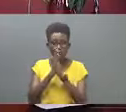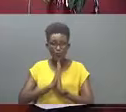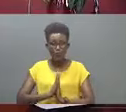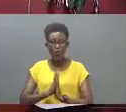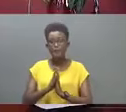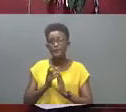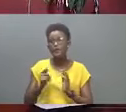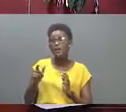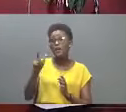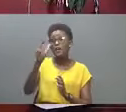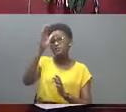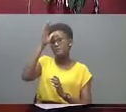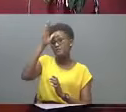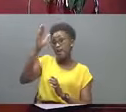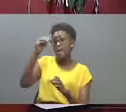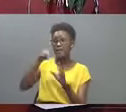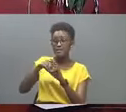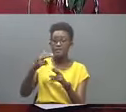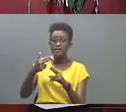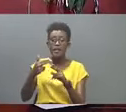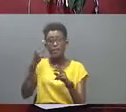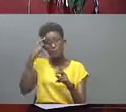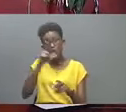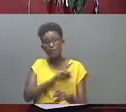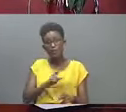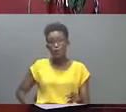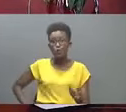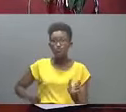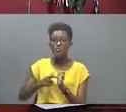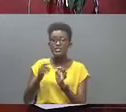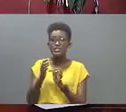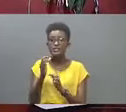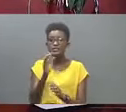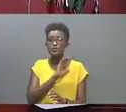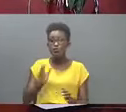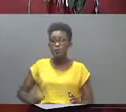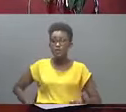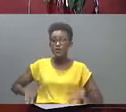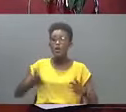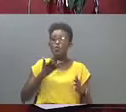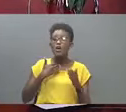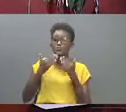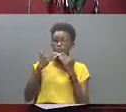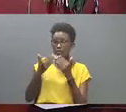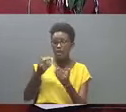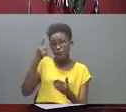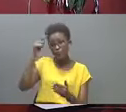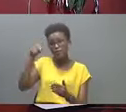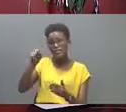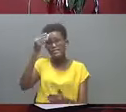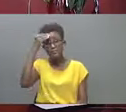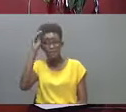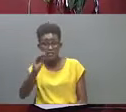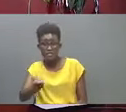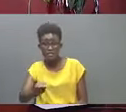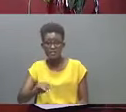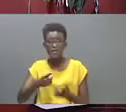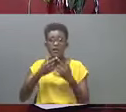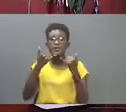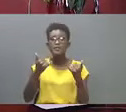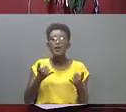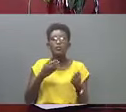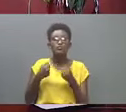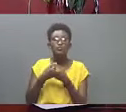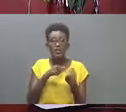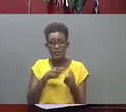Father, in the name of the Lord Jesus Christ, we want to thank you for this message. May it challenge